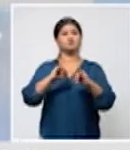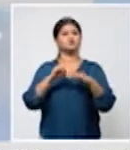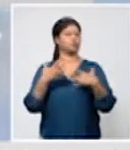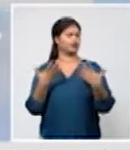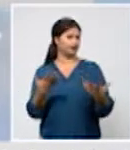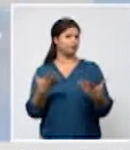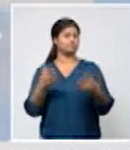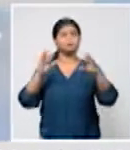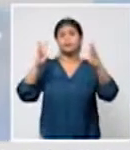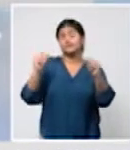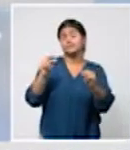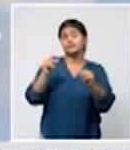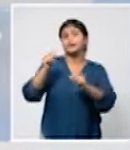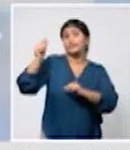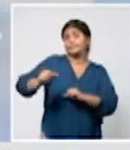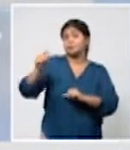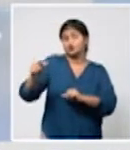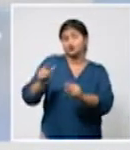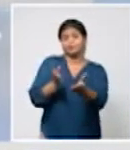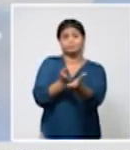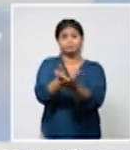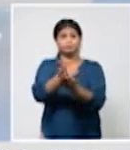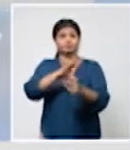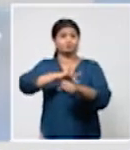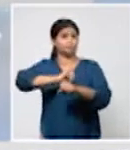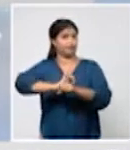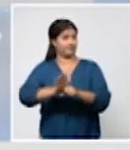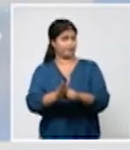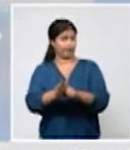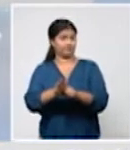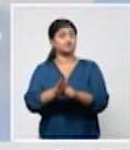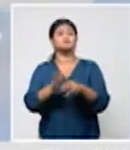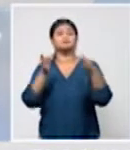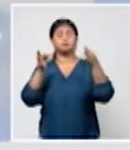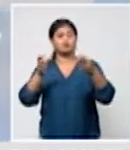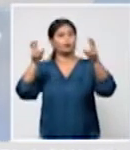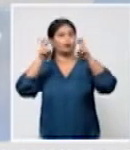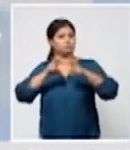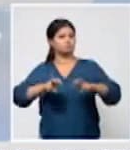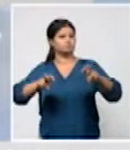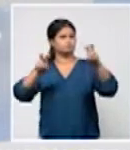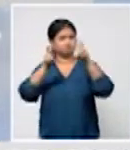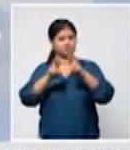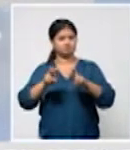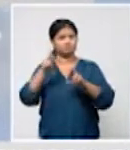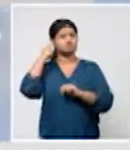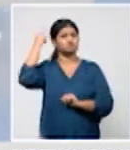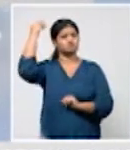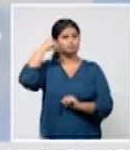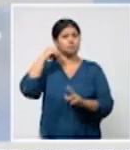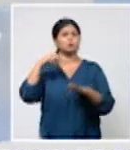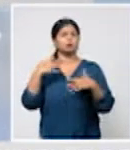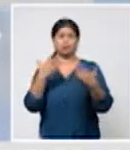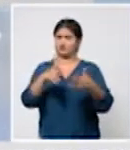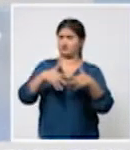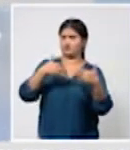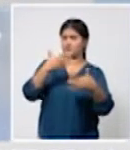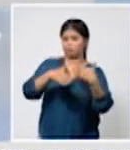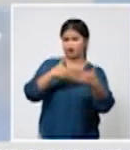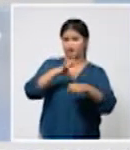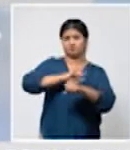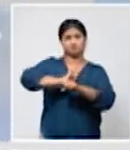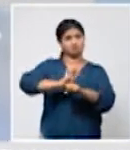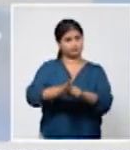3,339 people continue to be monitored by our professionals and specialists, given the epidemiological situation in the